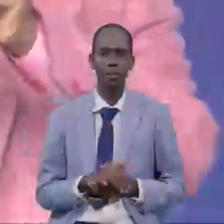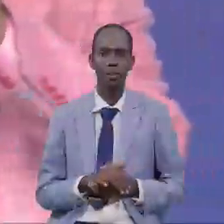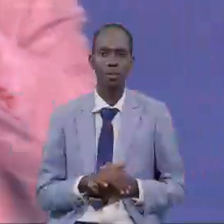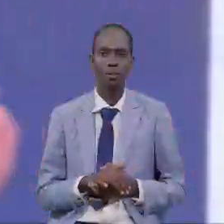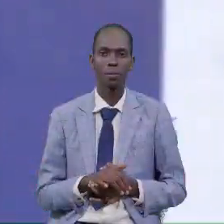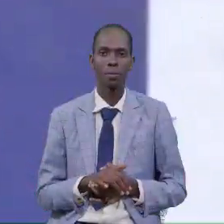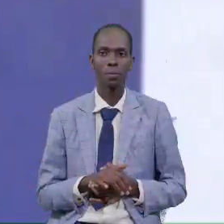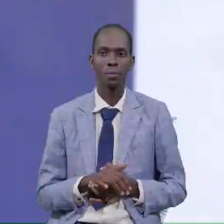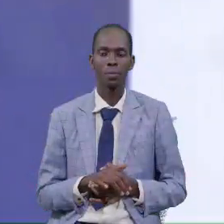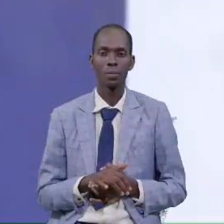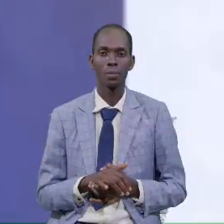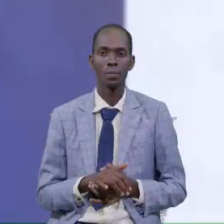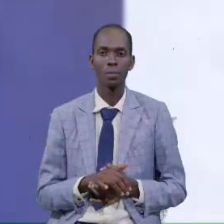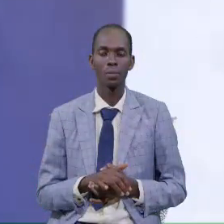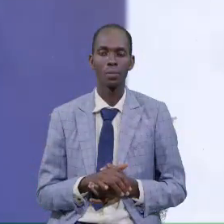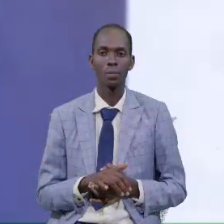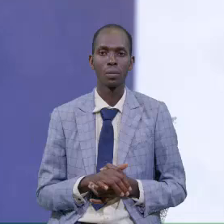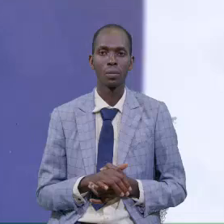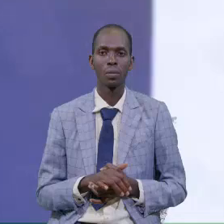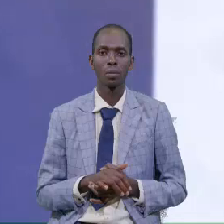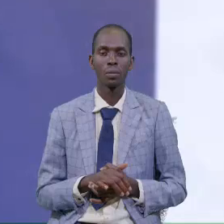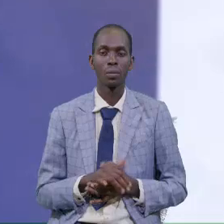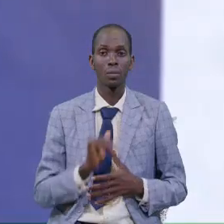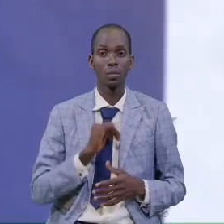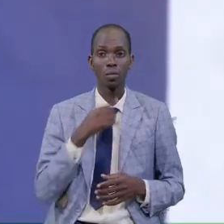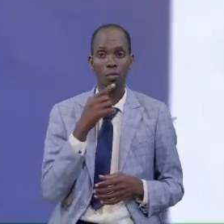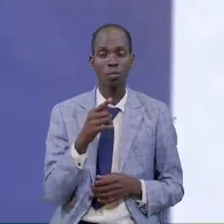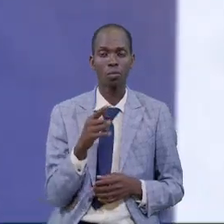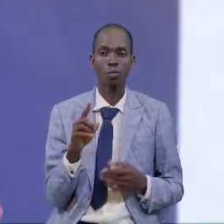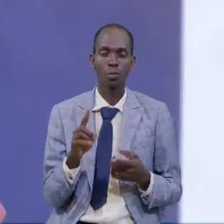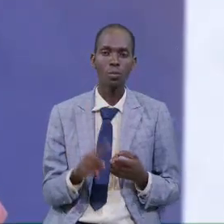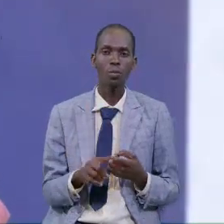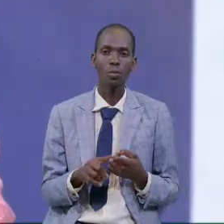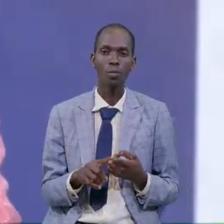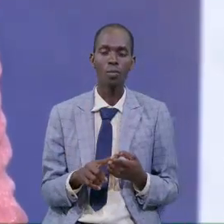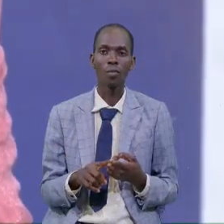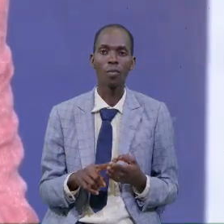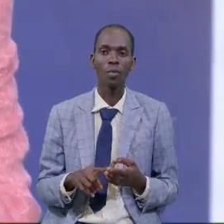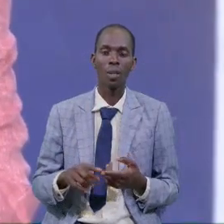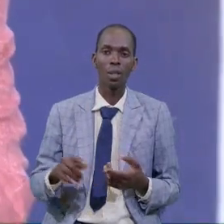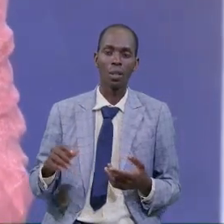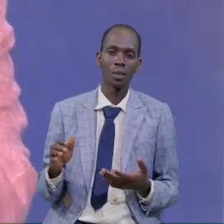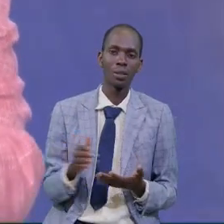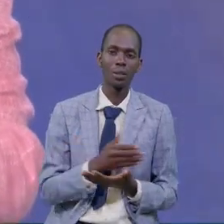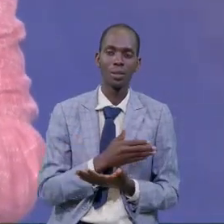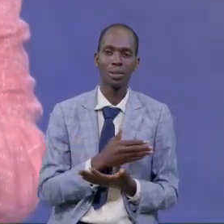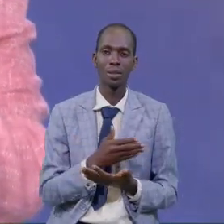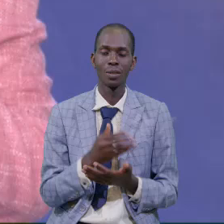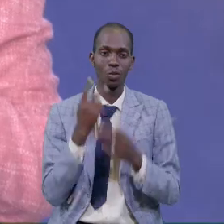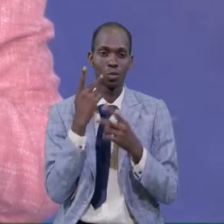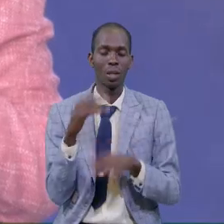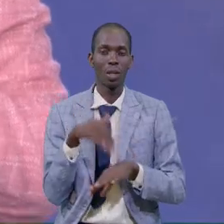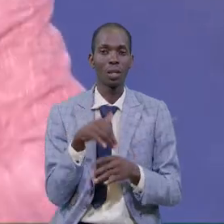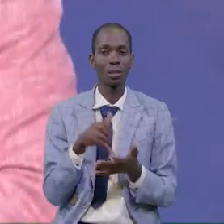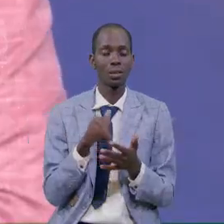I told you that you should think as if I'm talking to you in